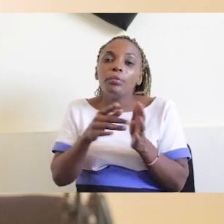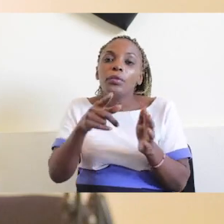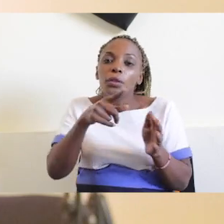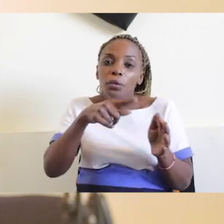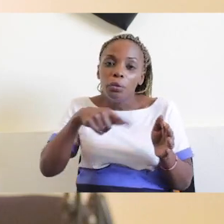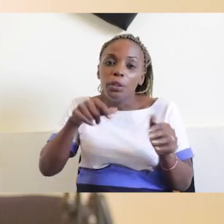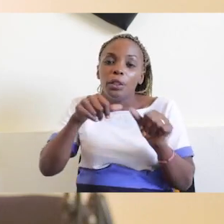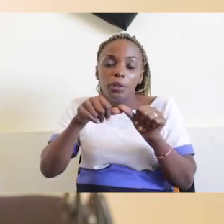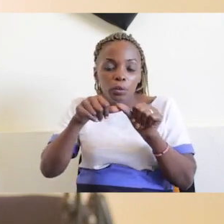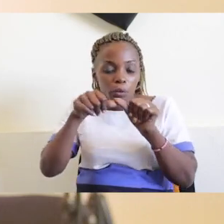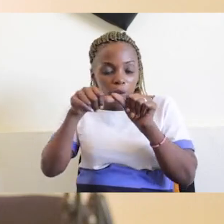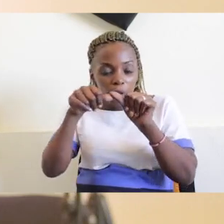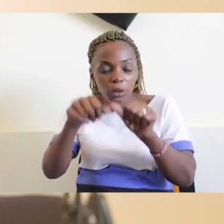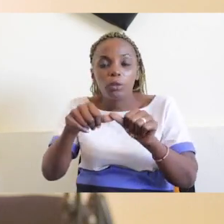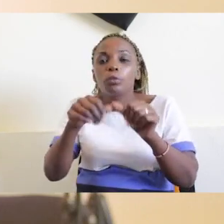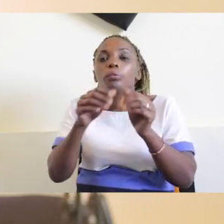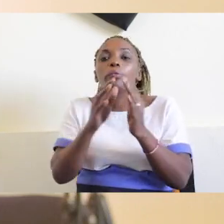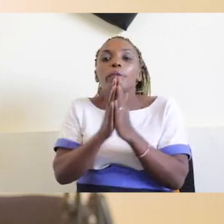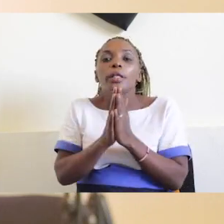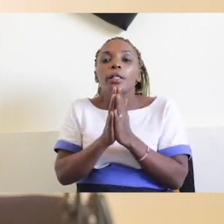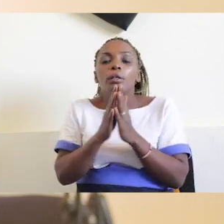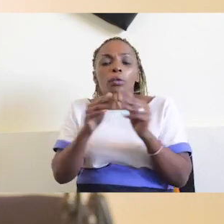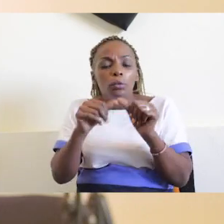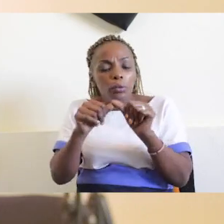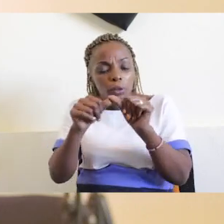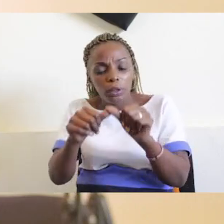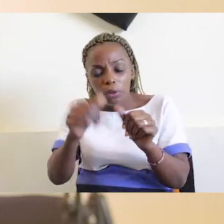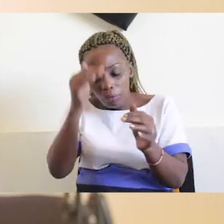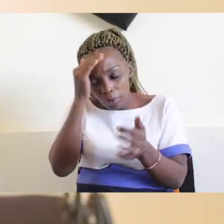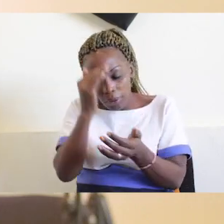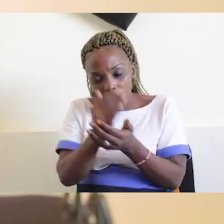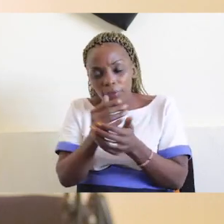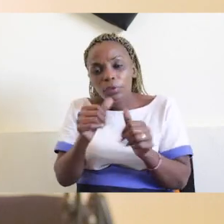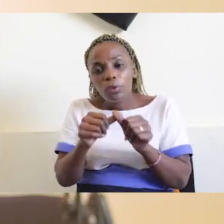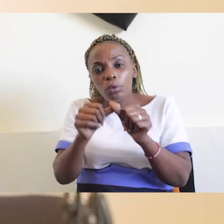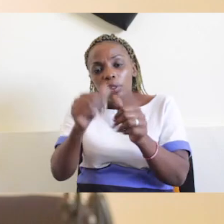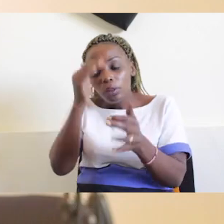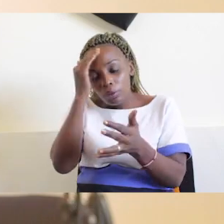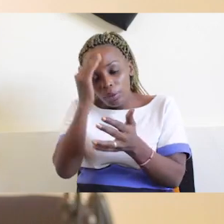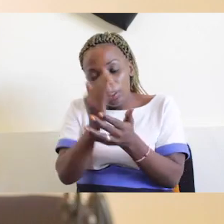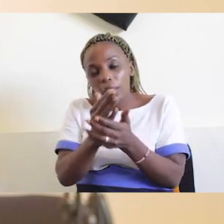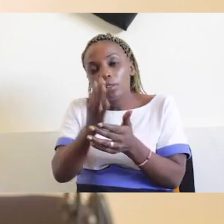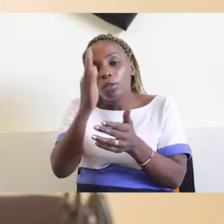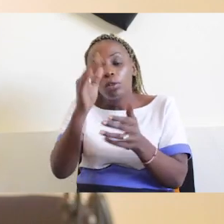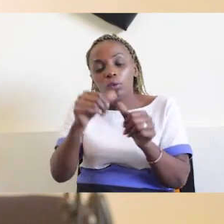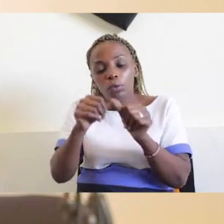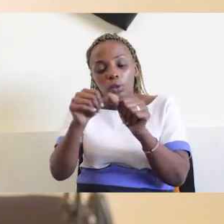we are continuing to pray, to believe, to trust God, to seek